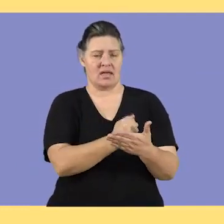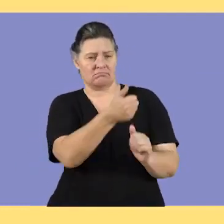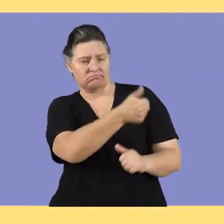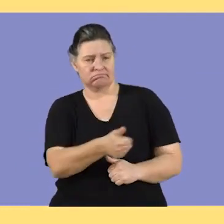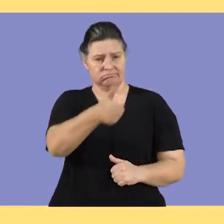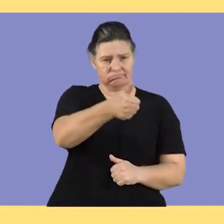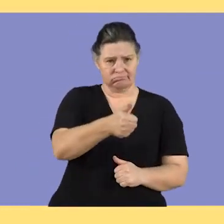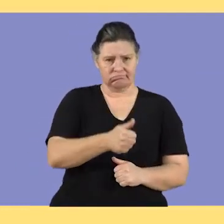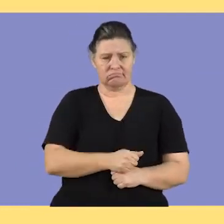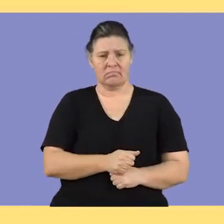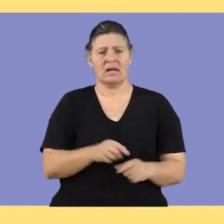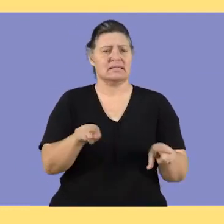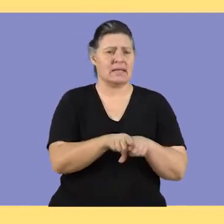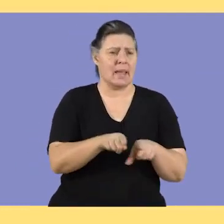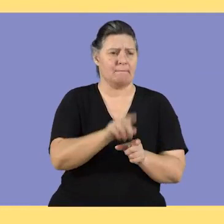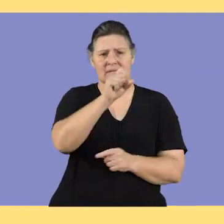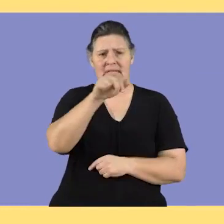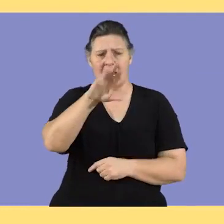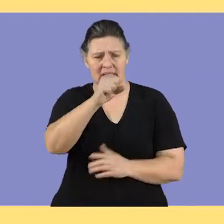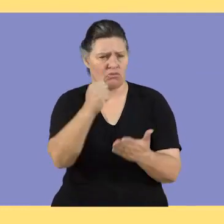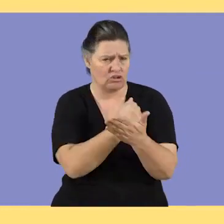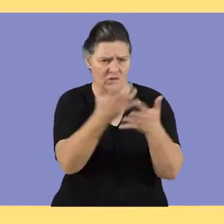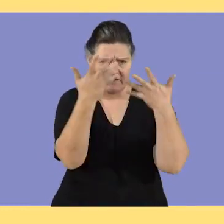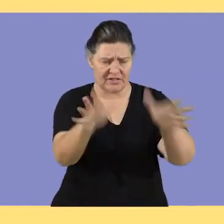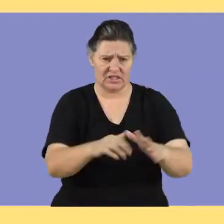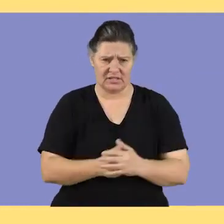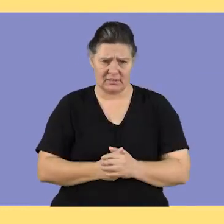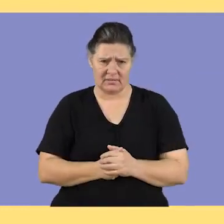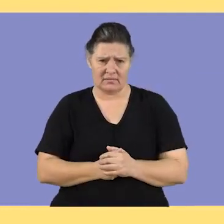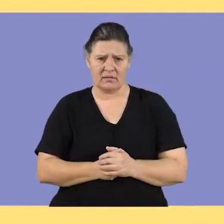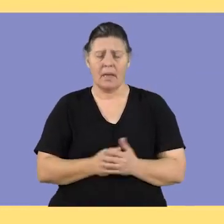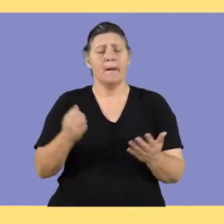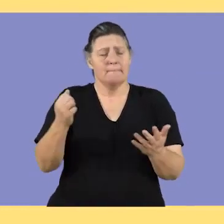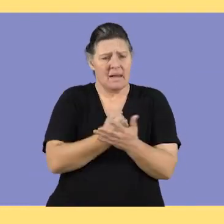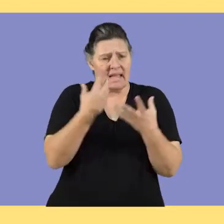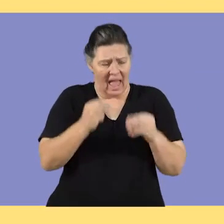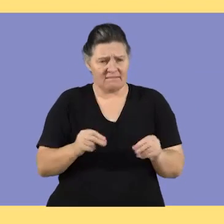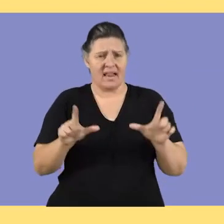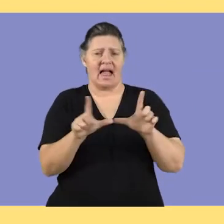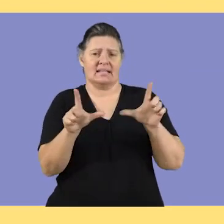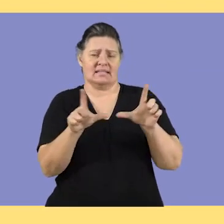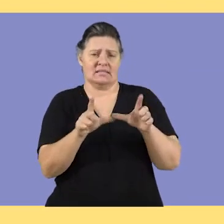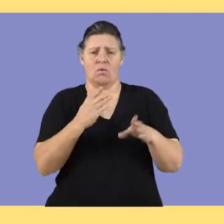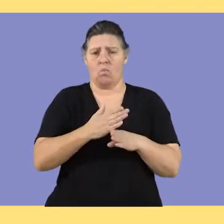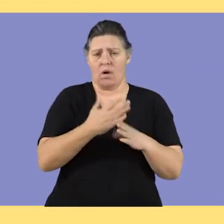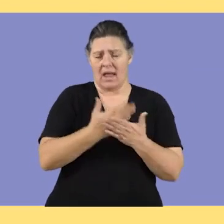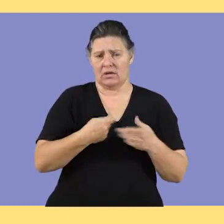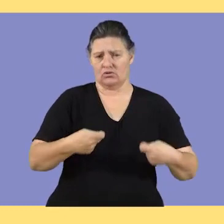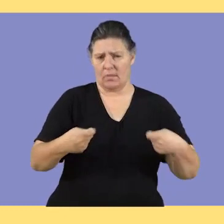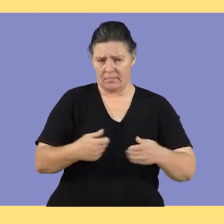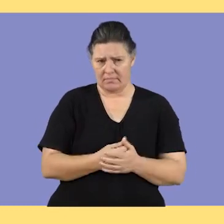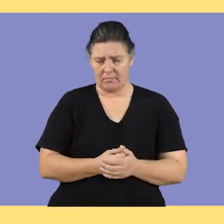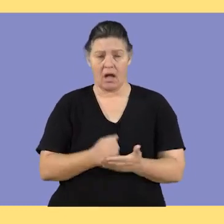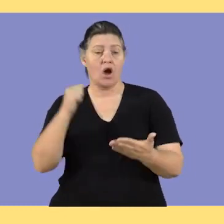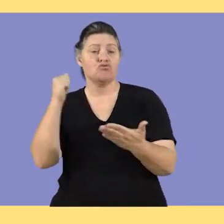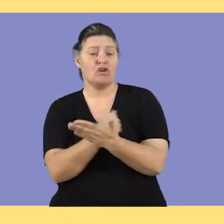an authority, like SARS. Thank you. And it must have an operating license. It